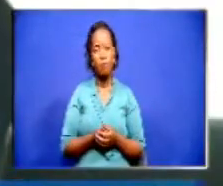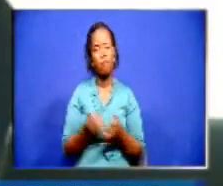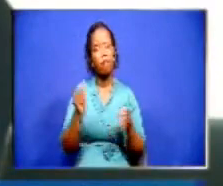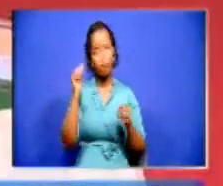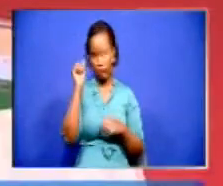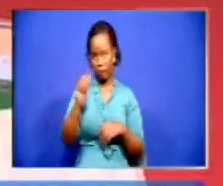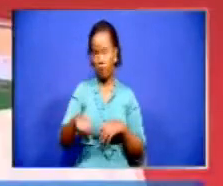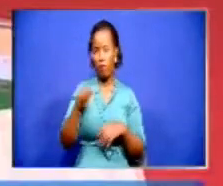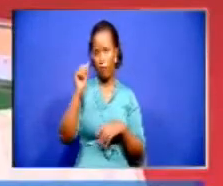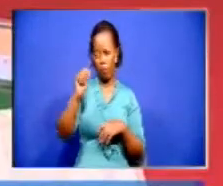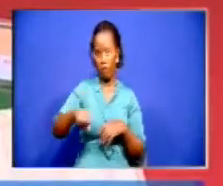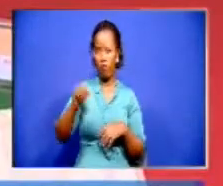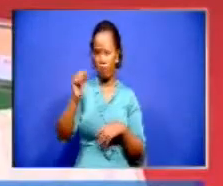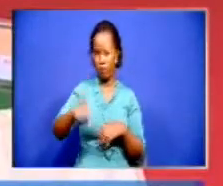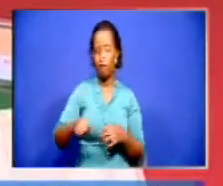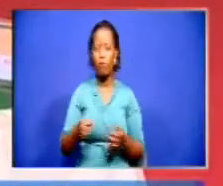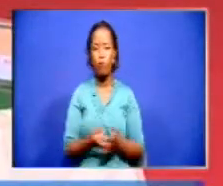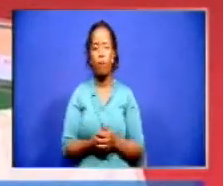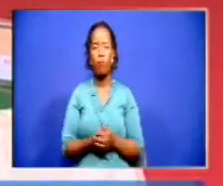Yes.